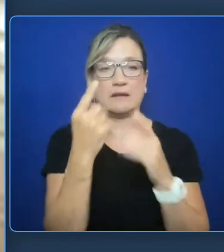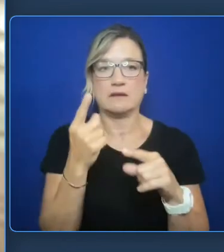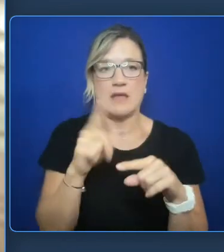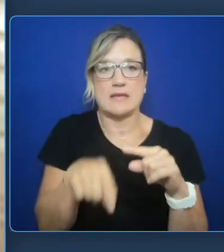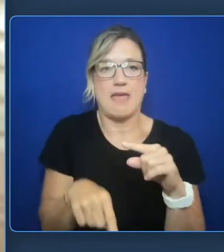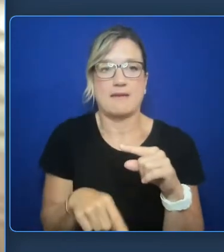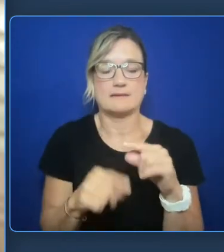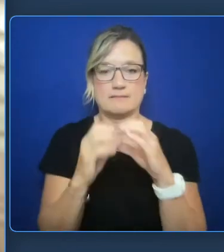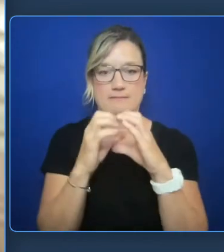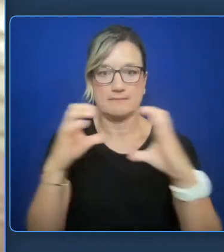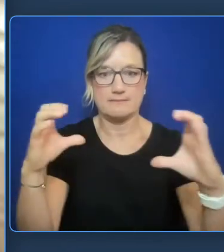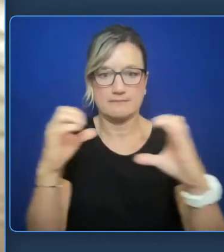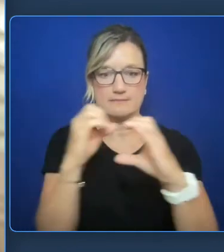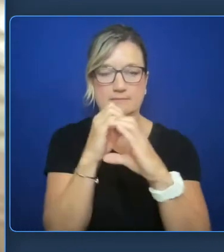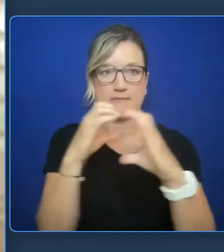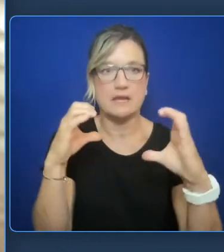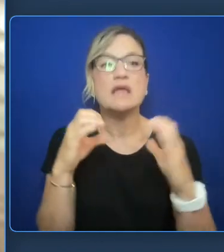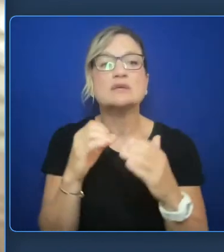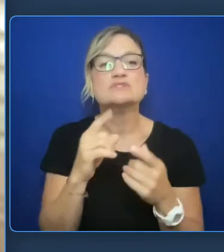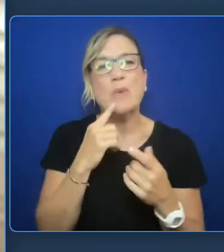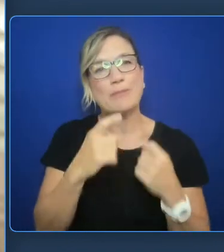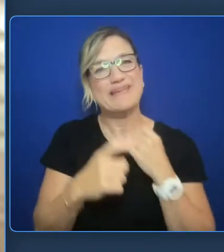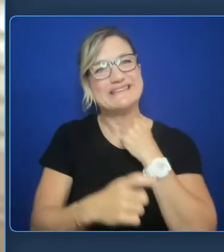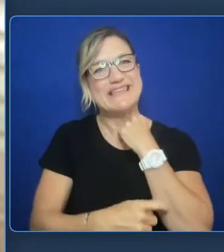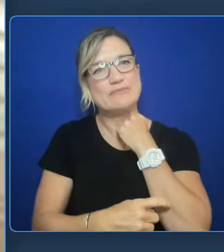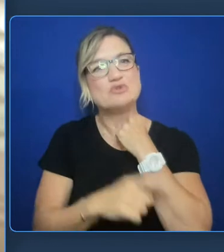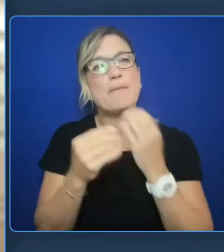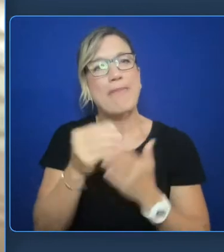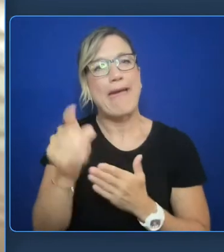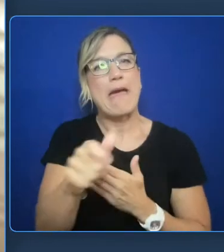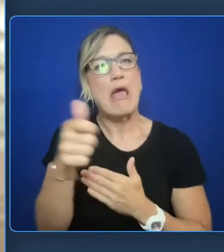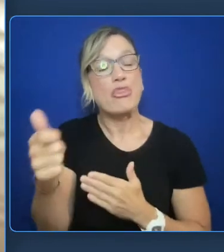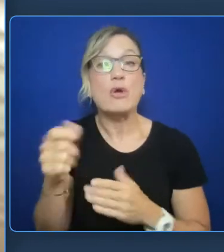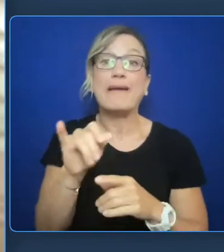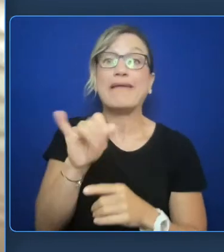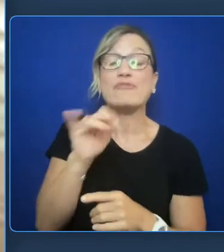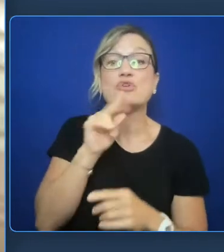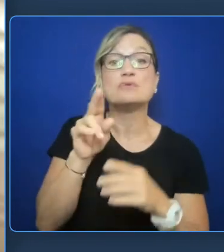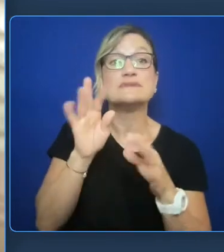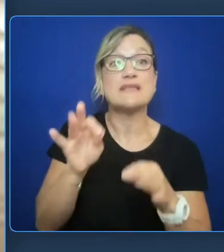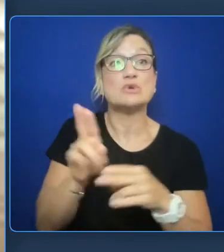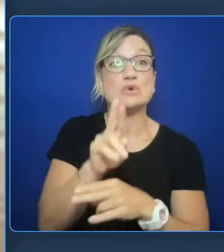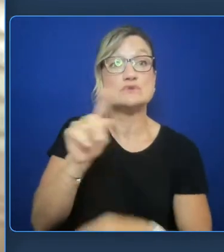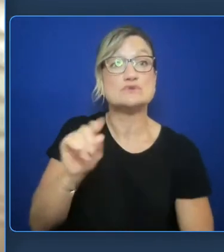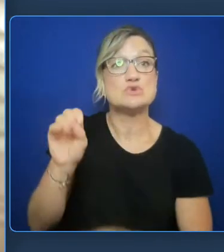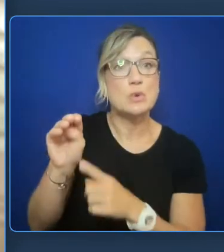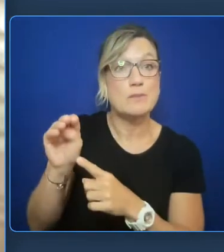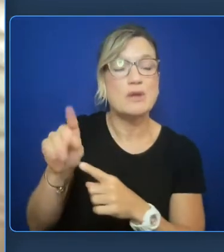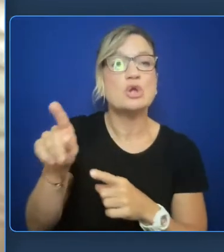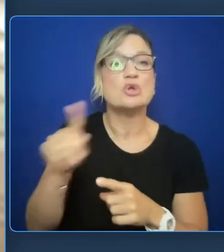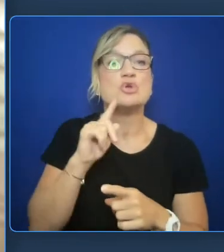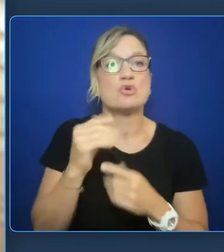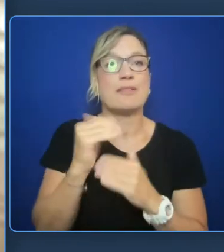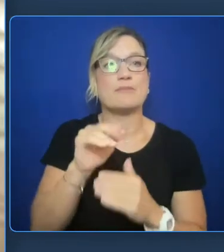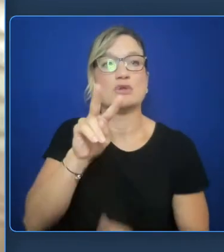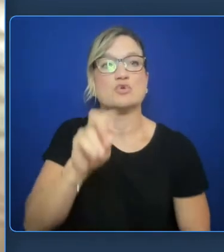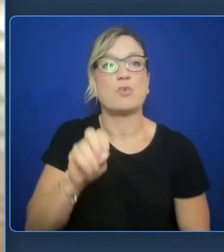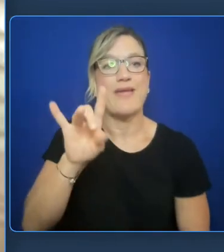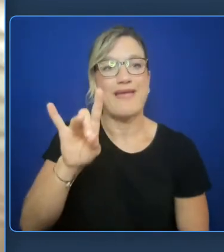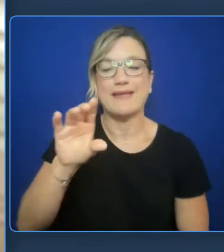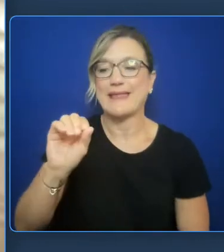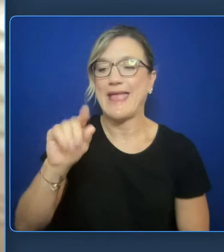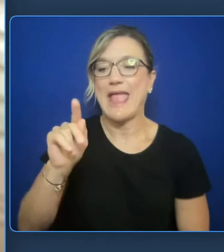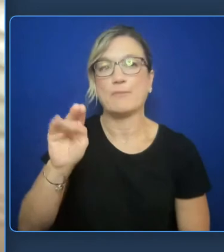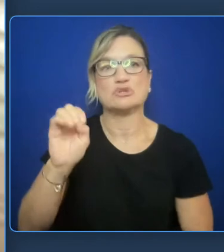camera. And so I would be tempted to get something else. But as soon as you go to a zoom, you're at a 2.8 aperture.